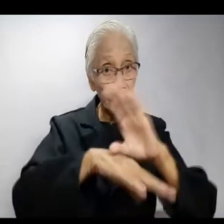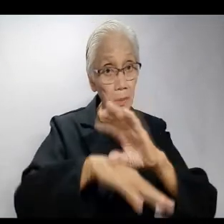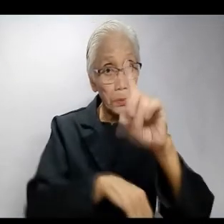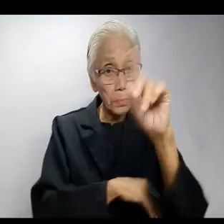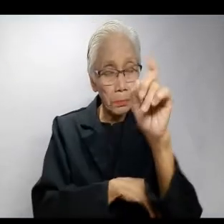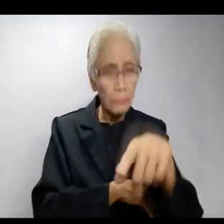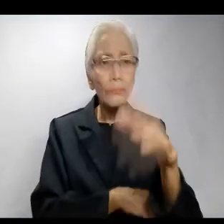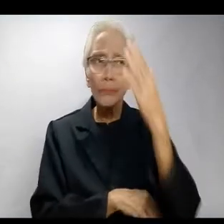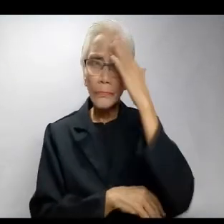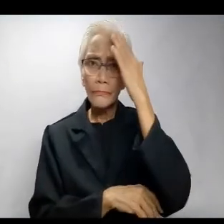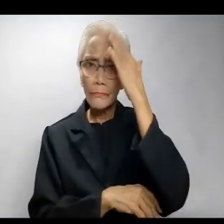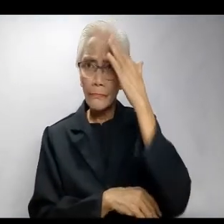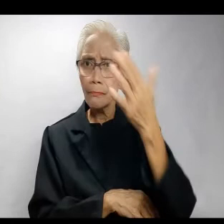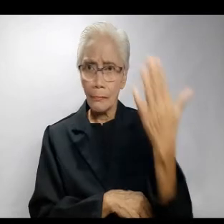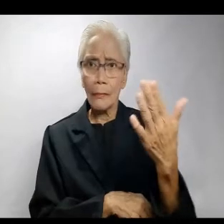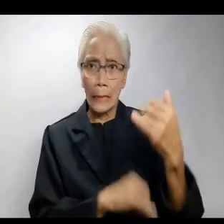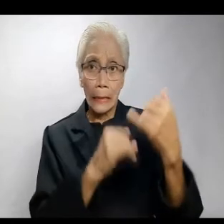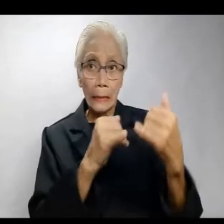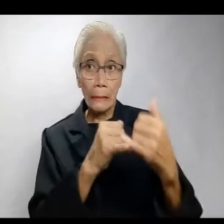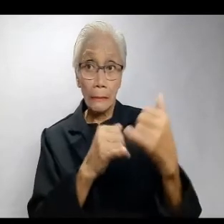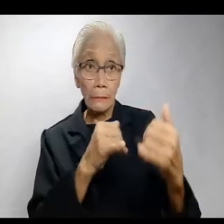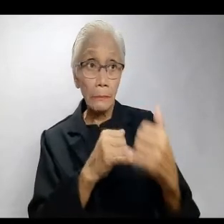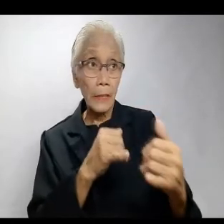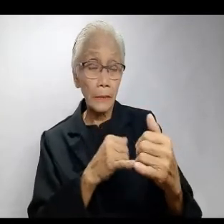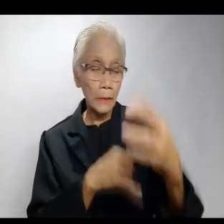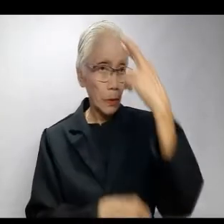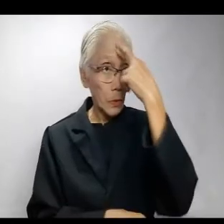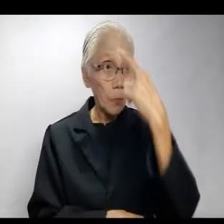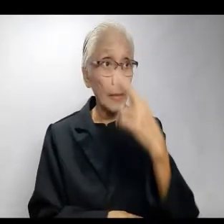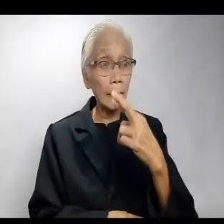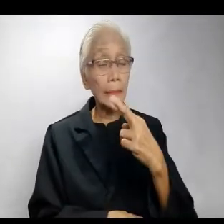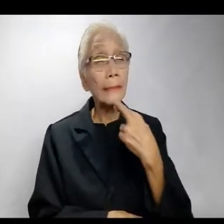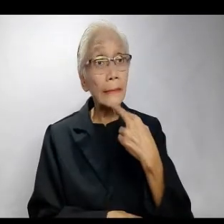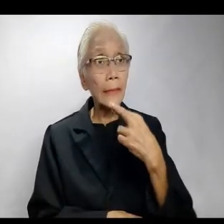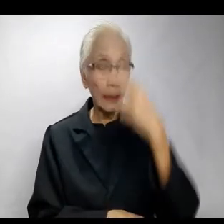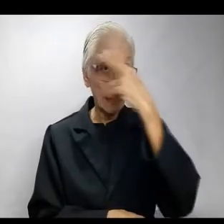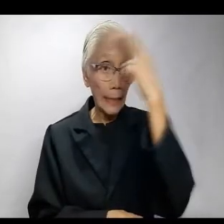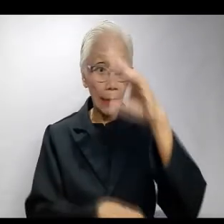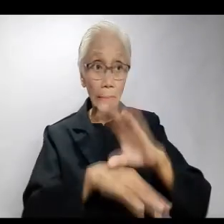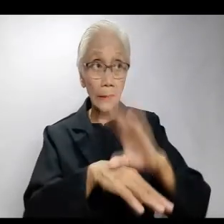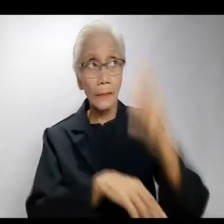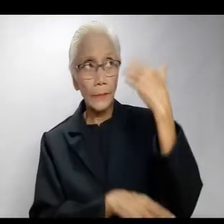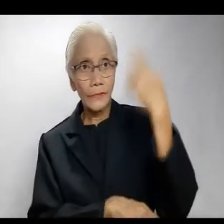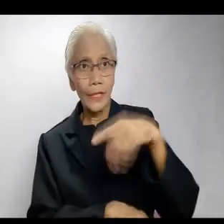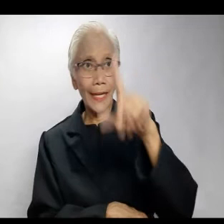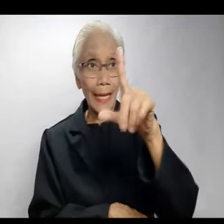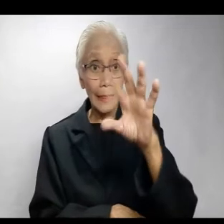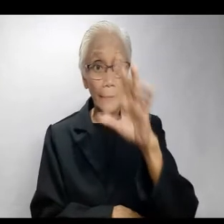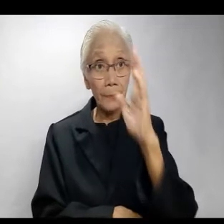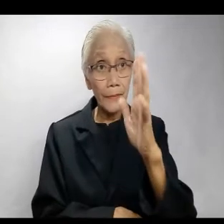church? You know, the last known usage of the title Roman Catholic Church was in